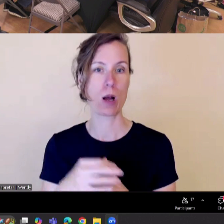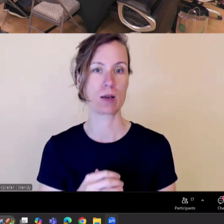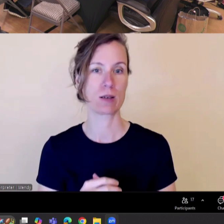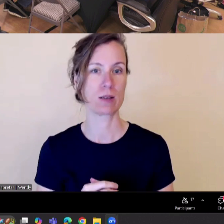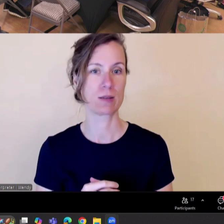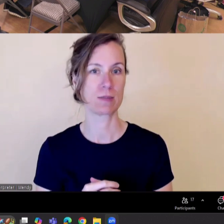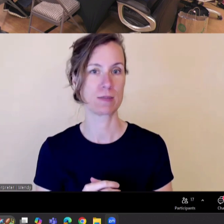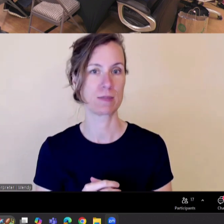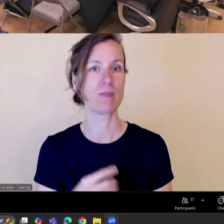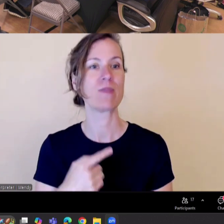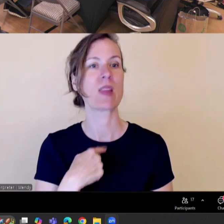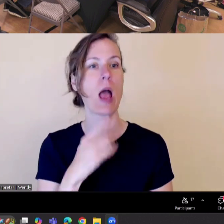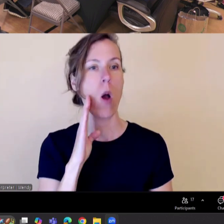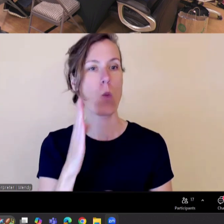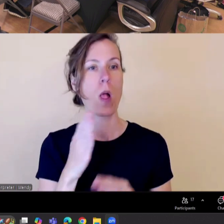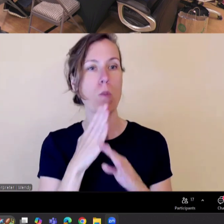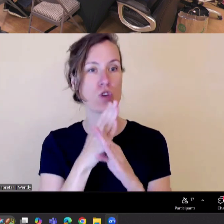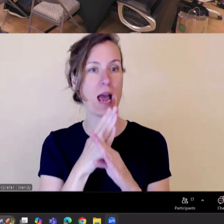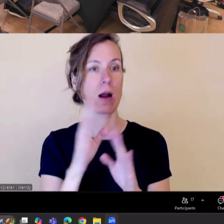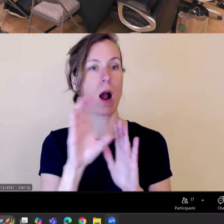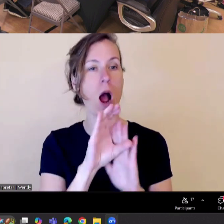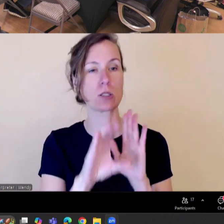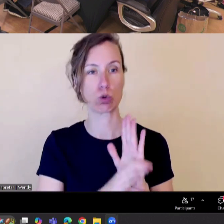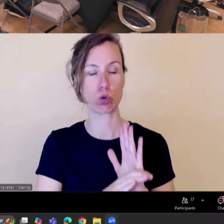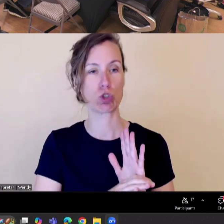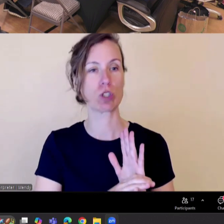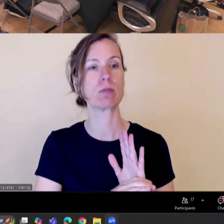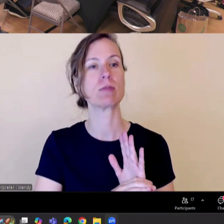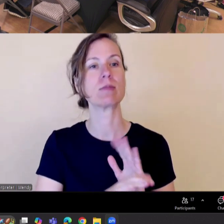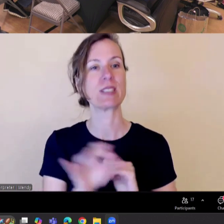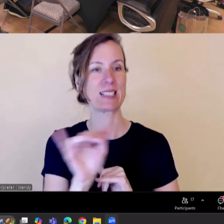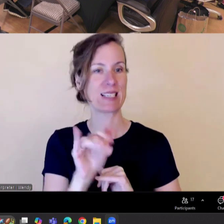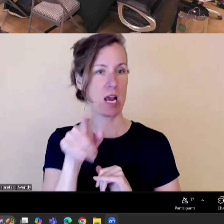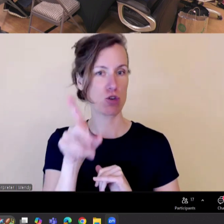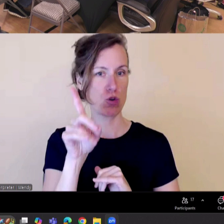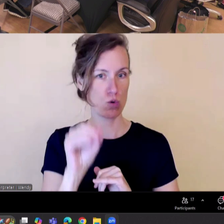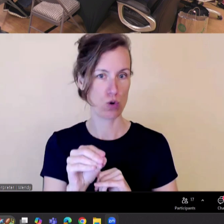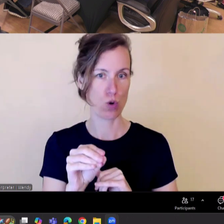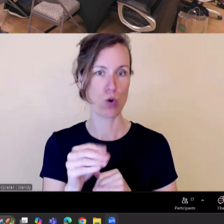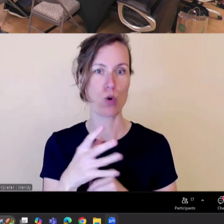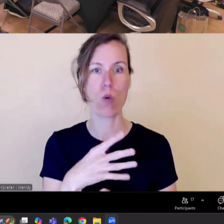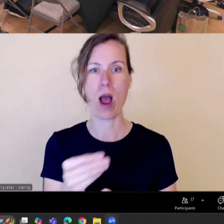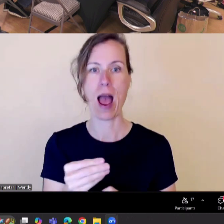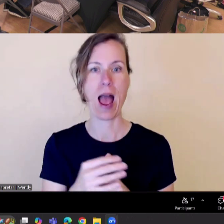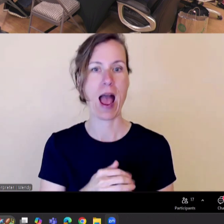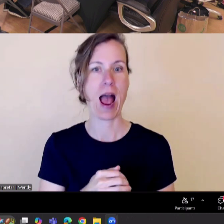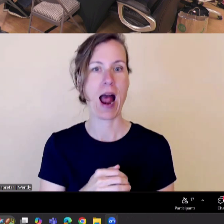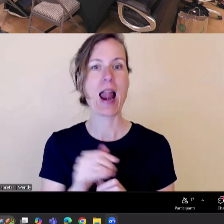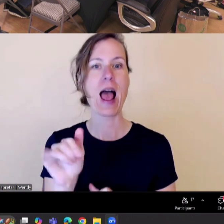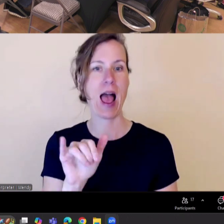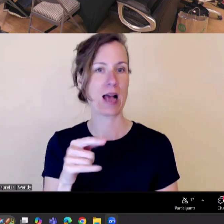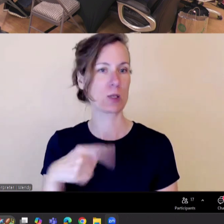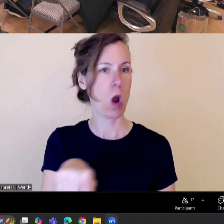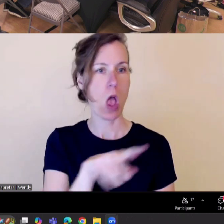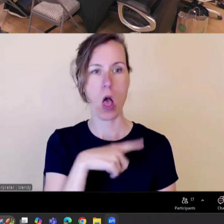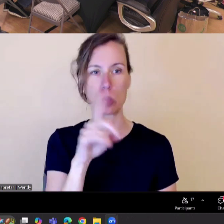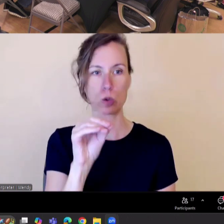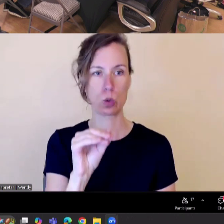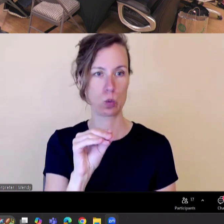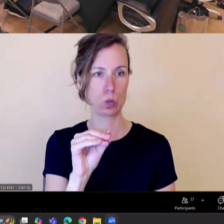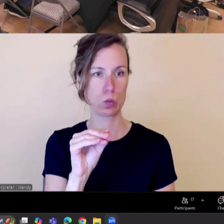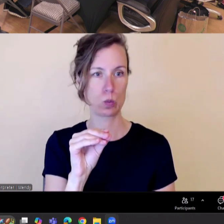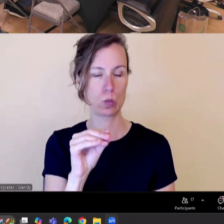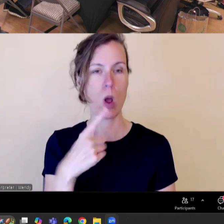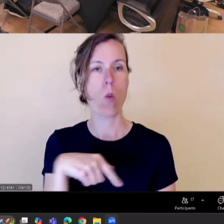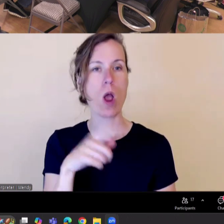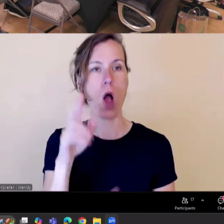And I will protect the Constitution just as you do, and just as we all do. We all